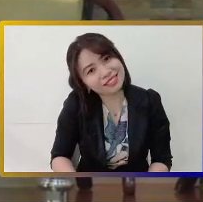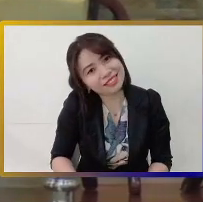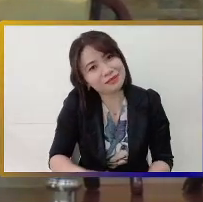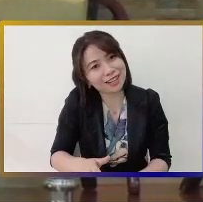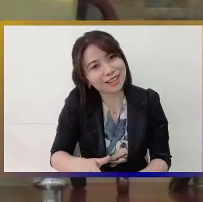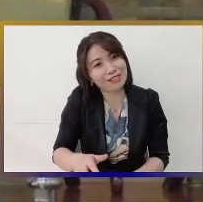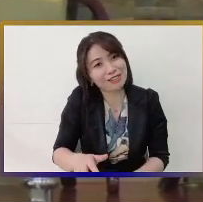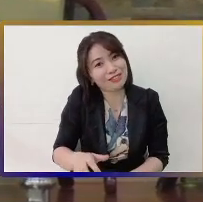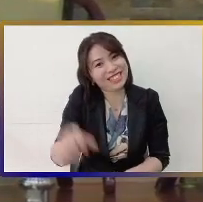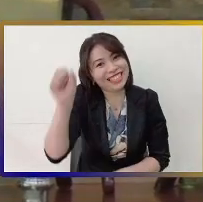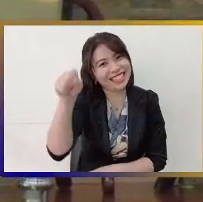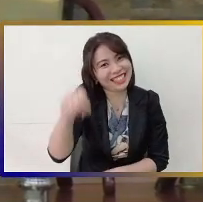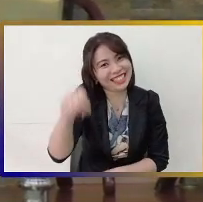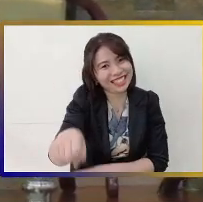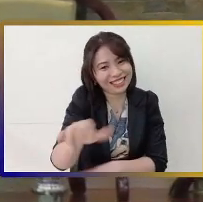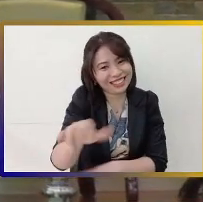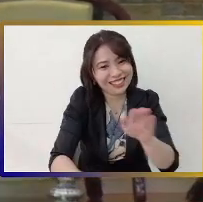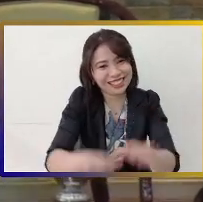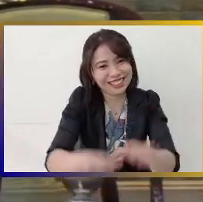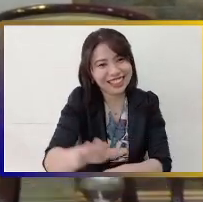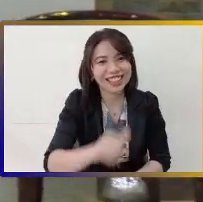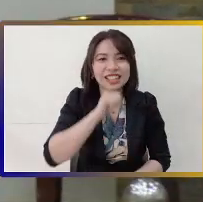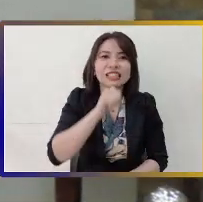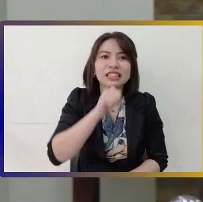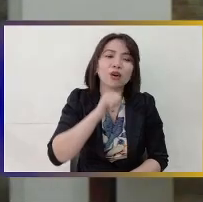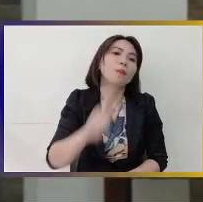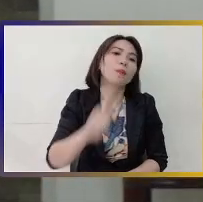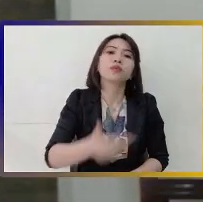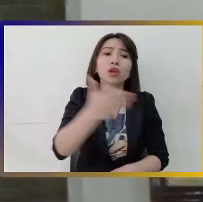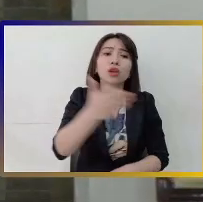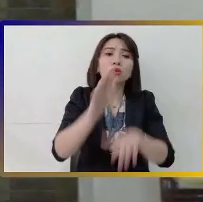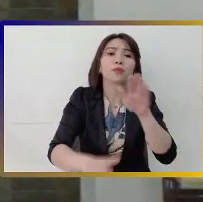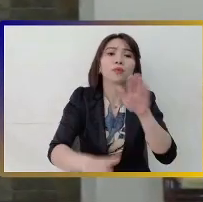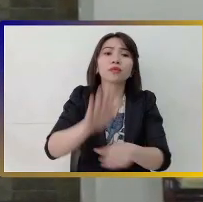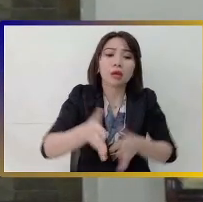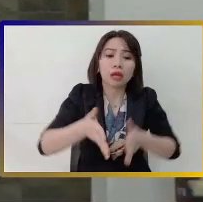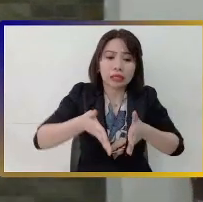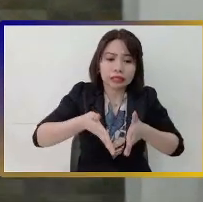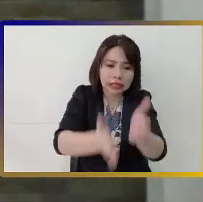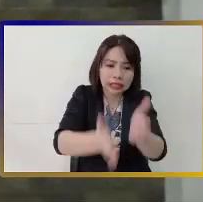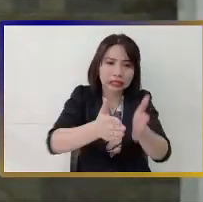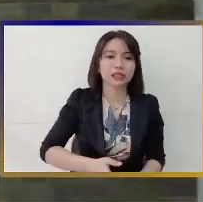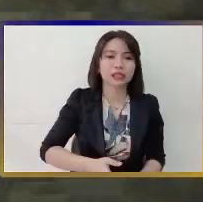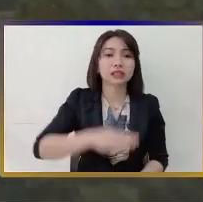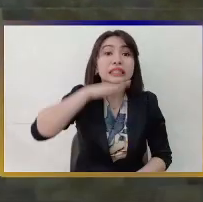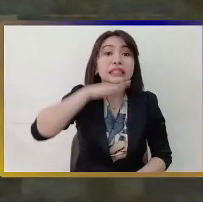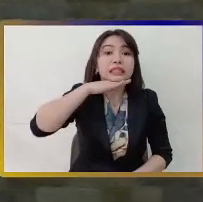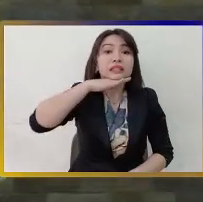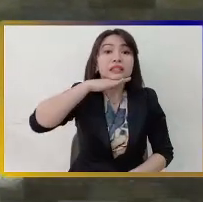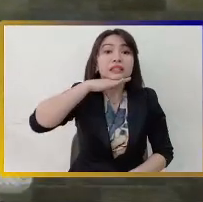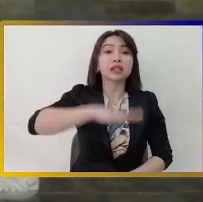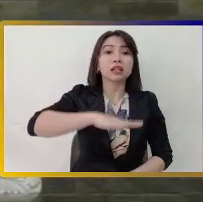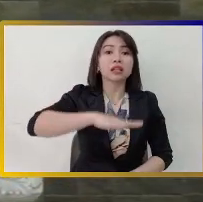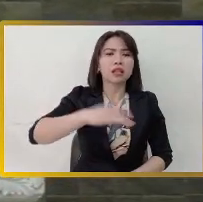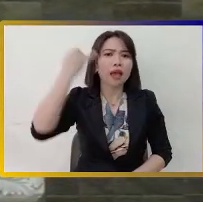Listen to me now. Now listen, lumakad ka ng diretso. But listen to me now. Imagine that this woman,